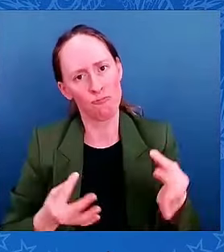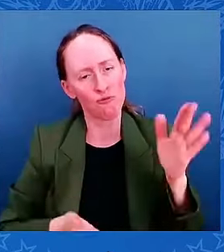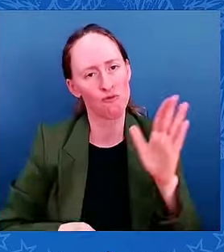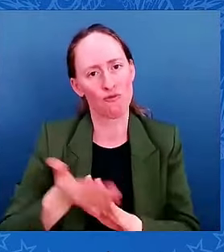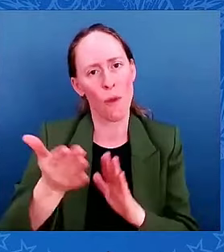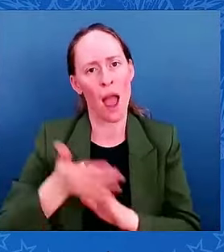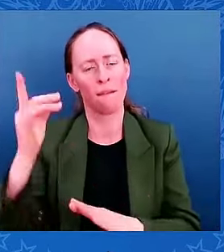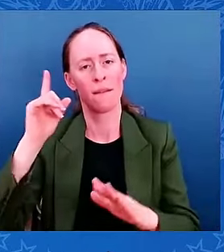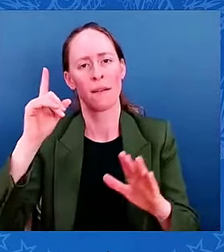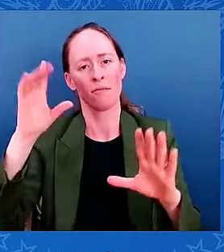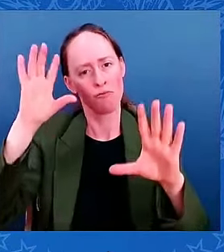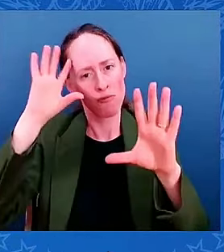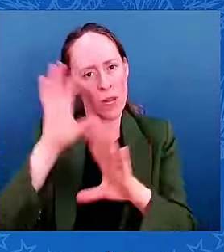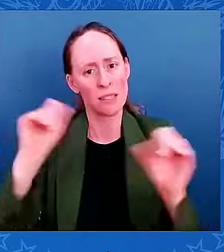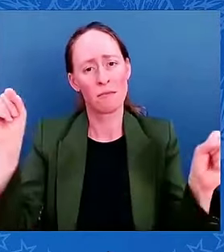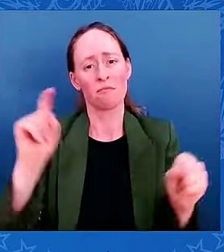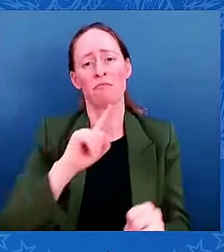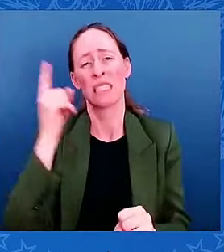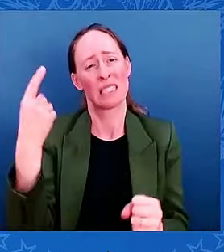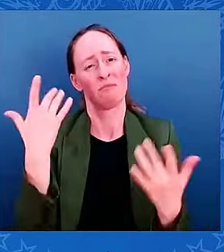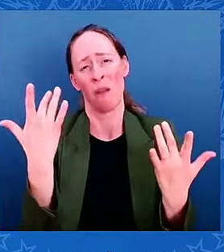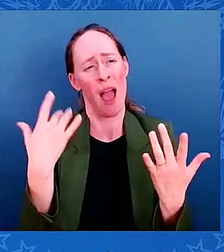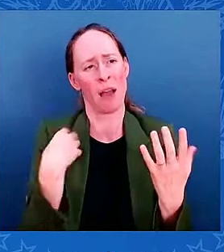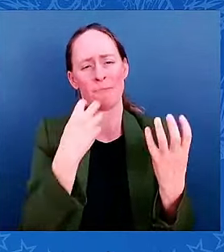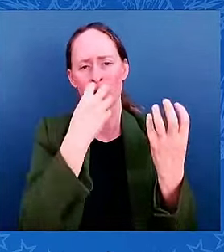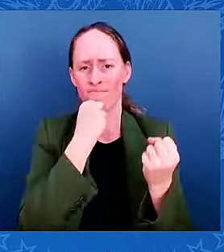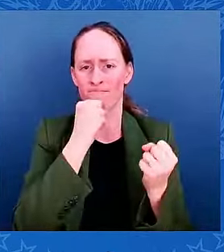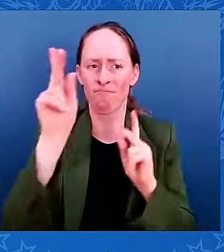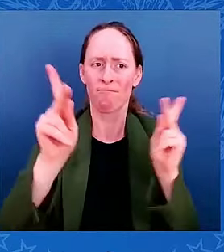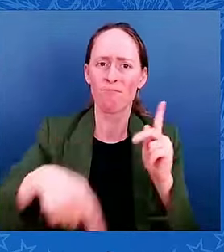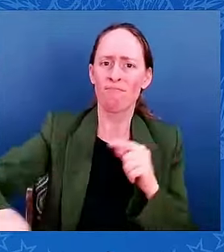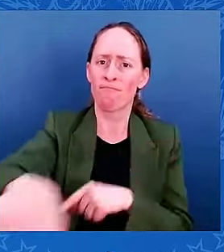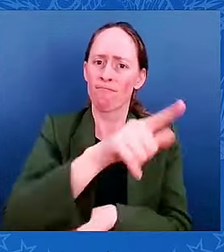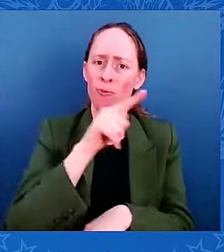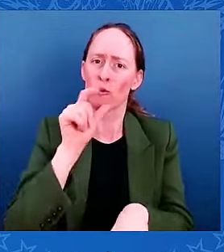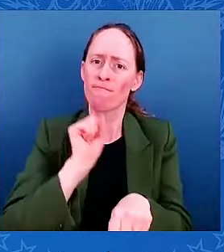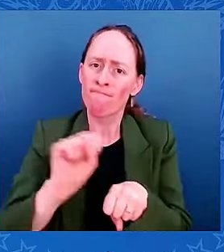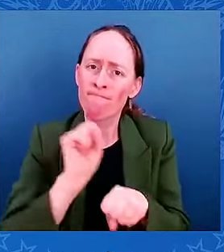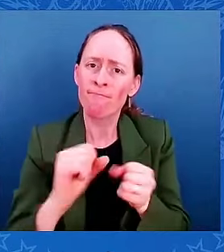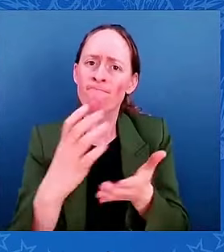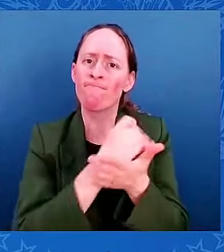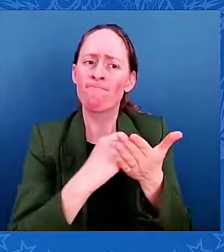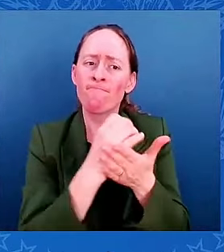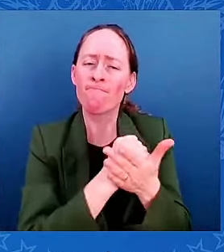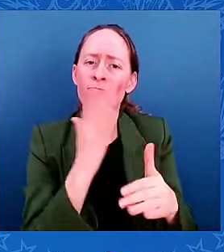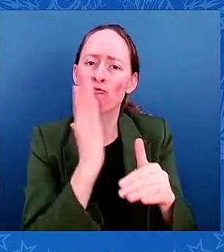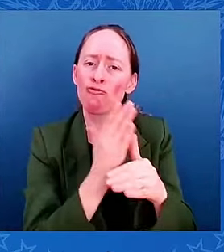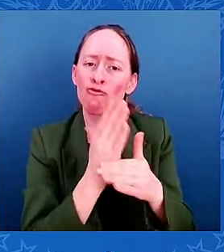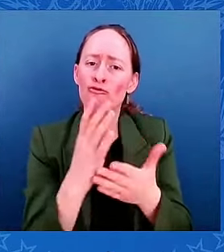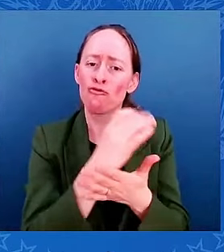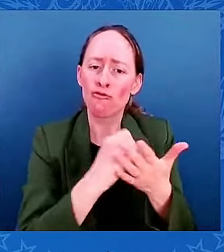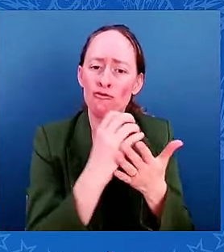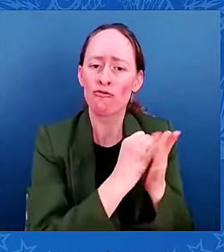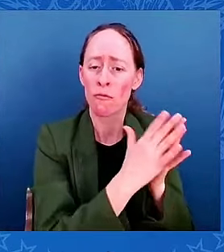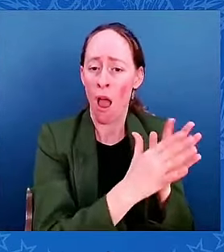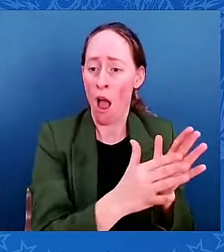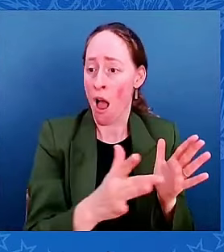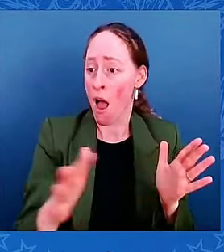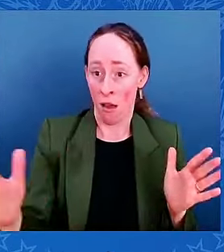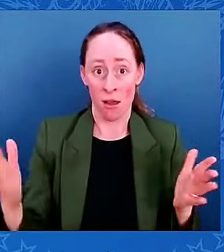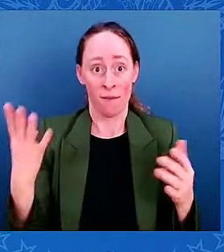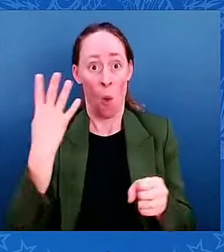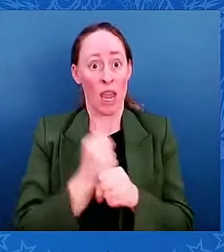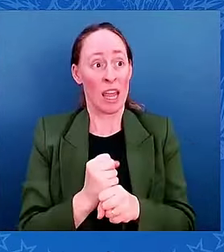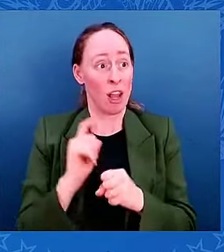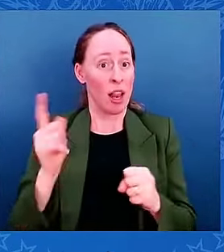Nearly 4 years later, we've done just that. In thousands of cities and towns across the country, we're seeing the